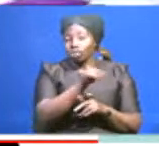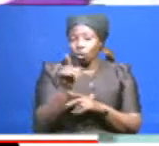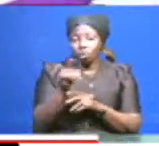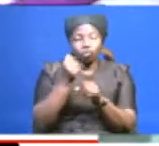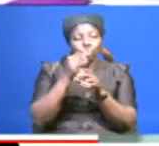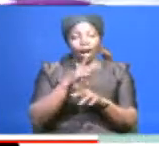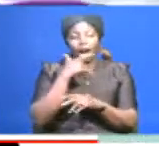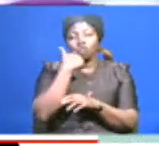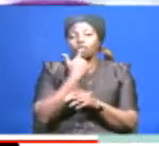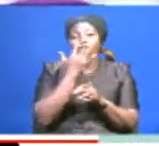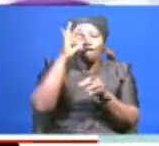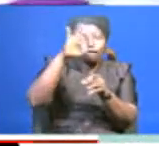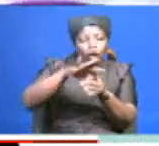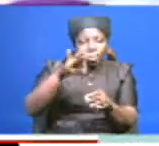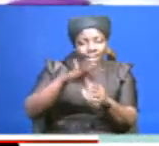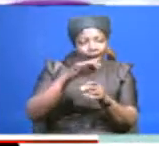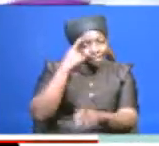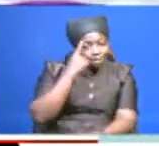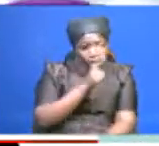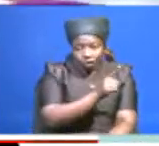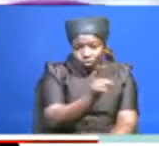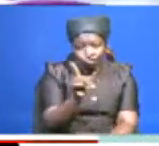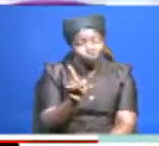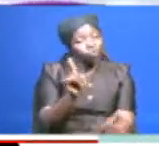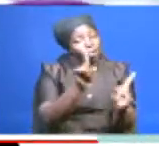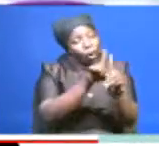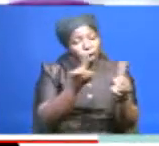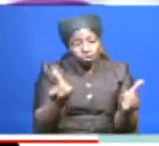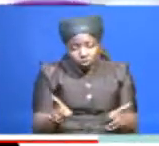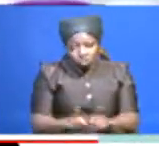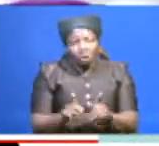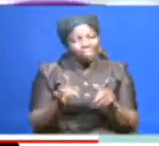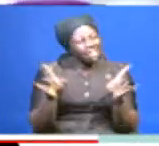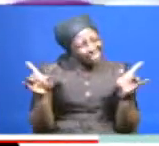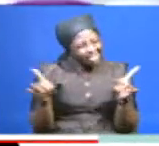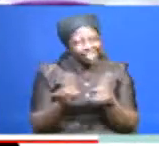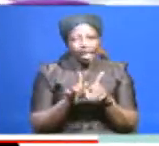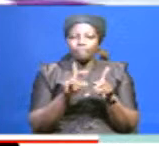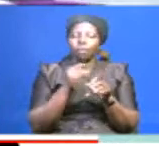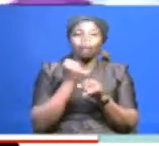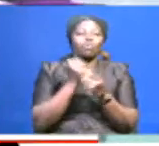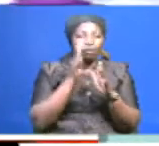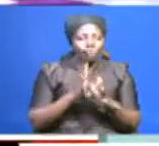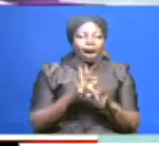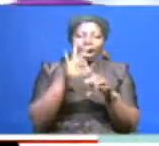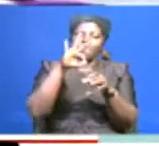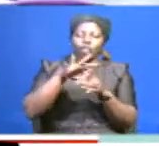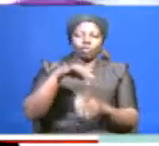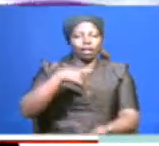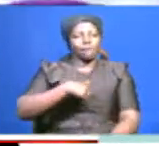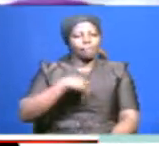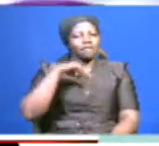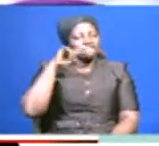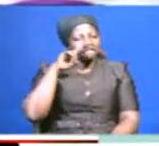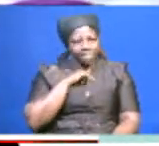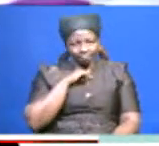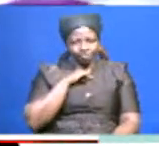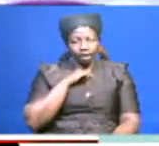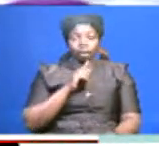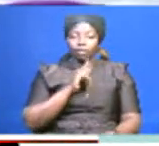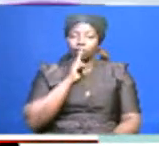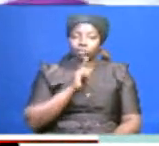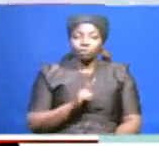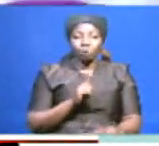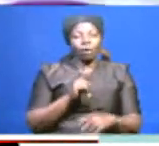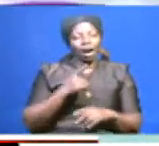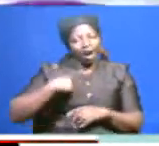wachagua, pia hawa wafanyikazi wamenichagua. So we